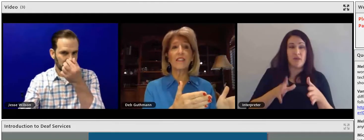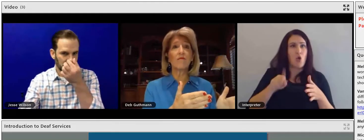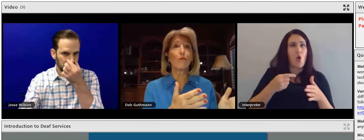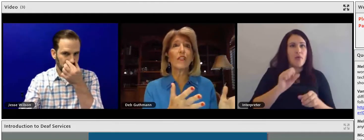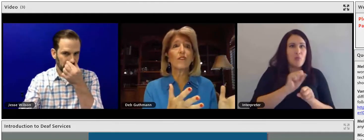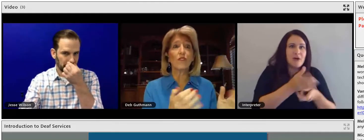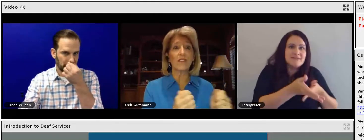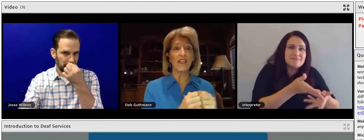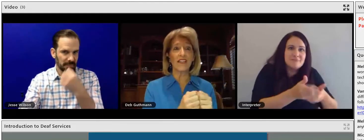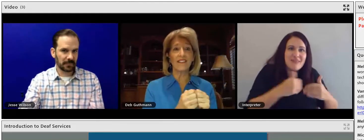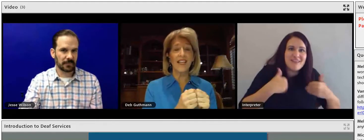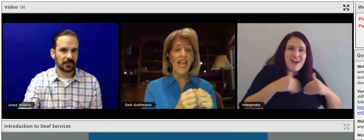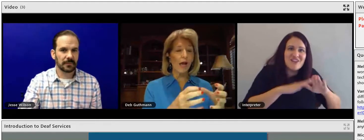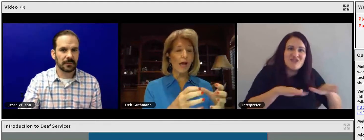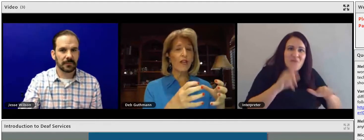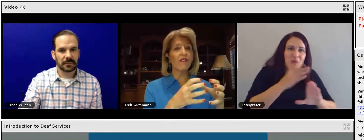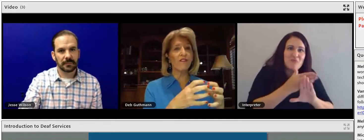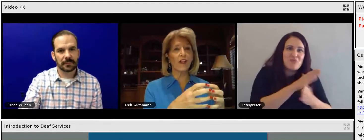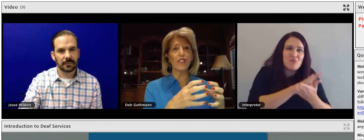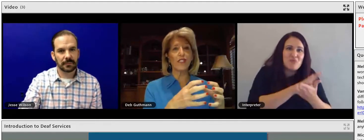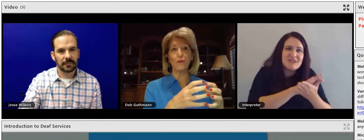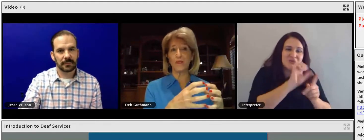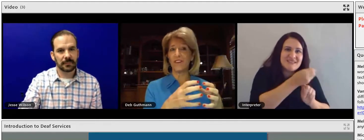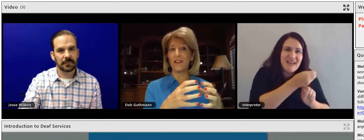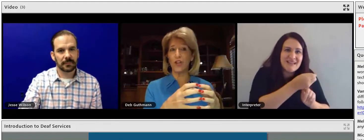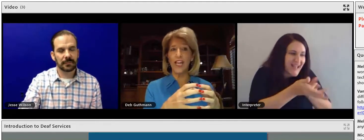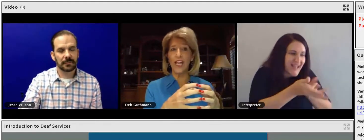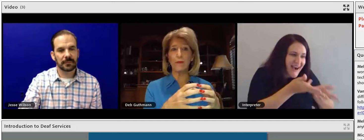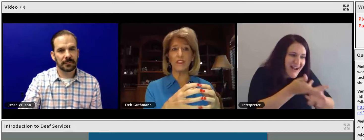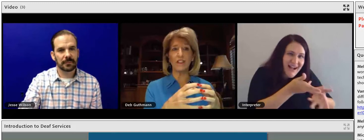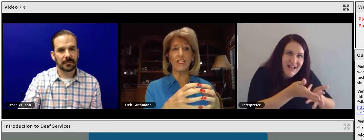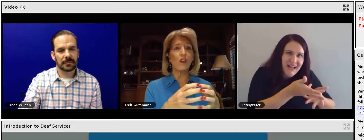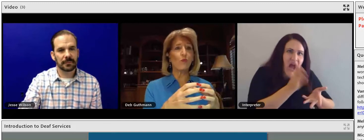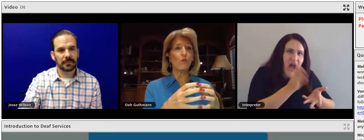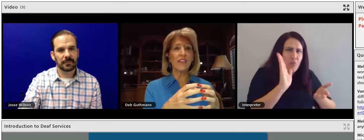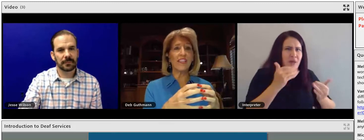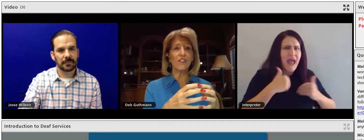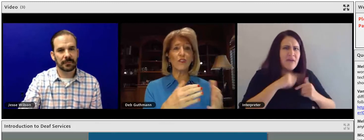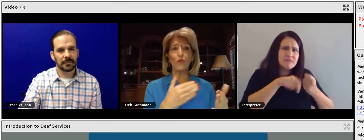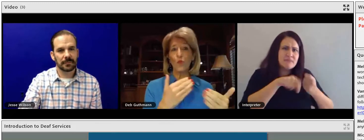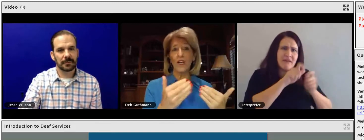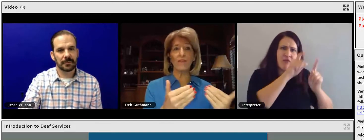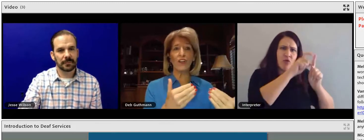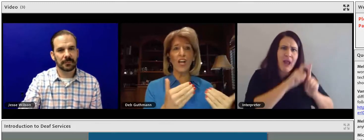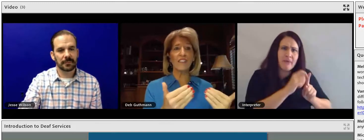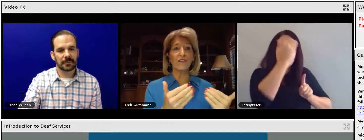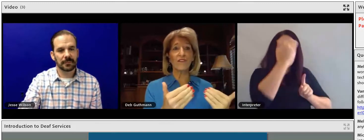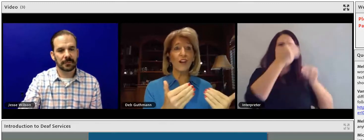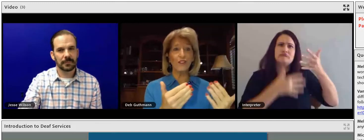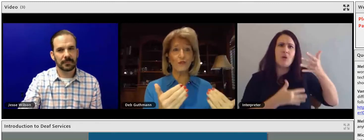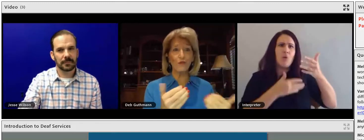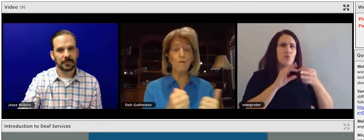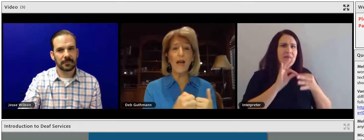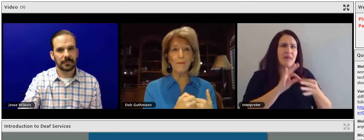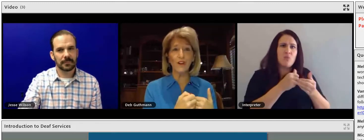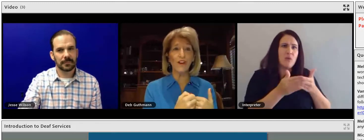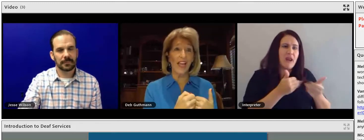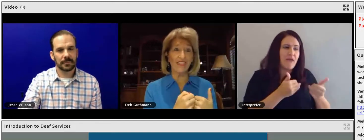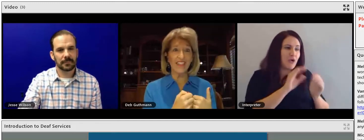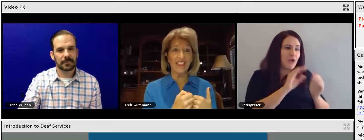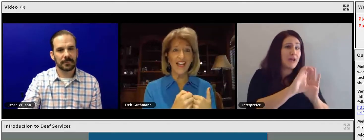young children in preschool settings, I would have a very specific vocabulary related to whatever kinds